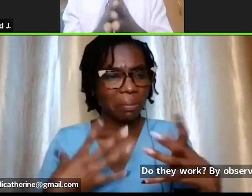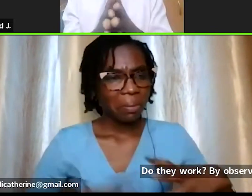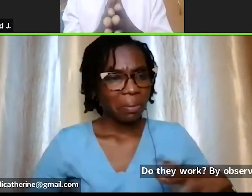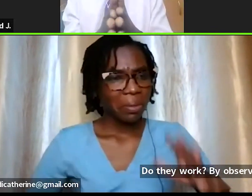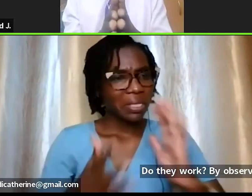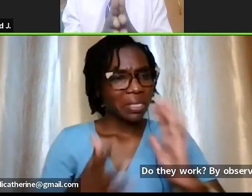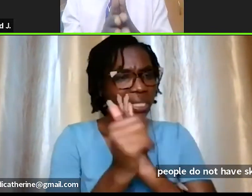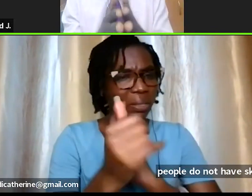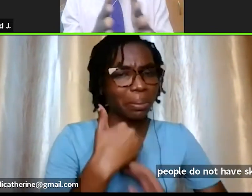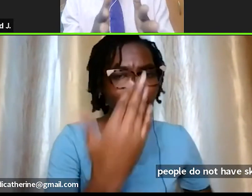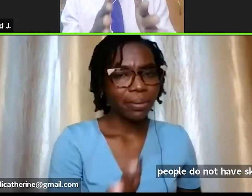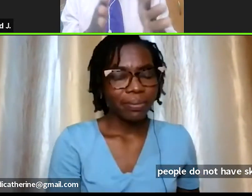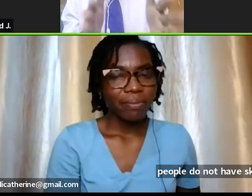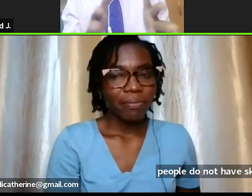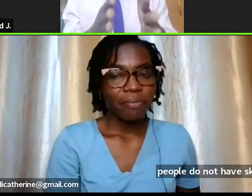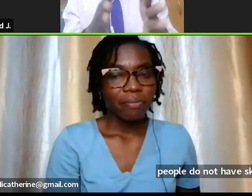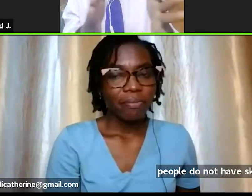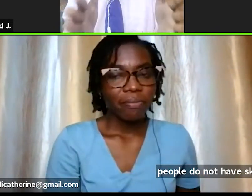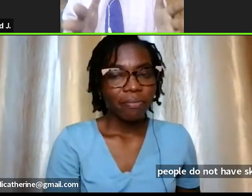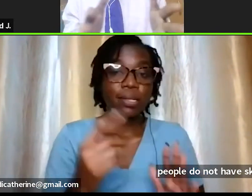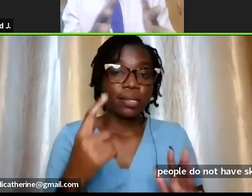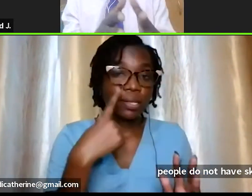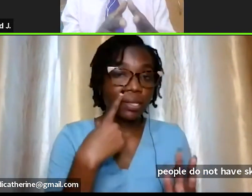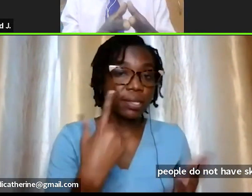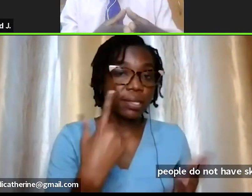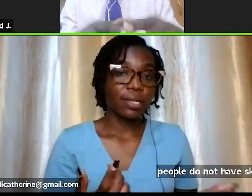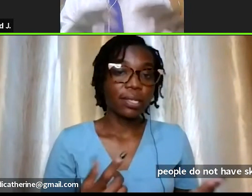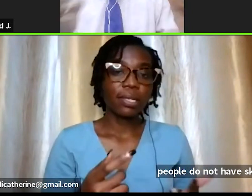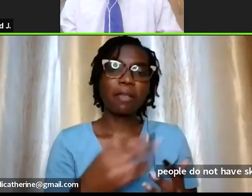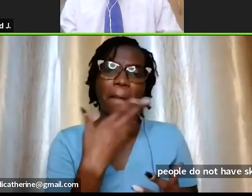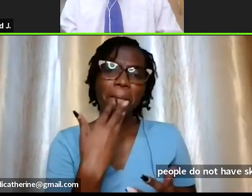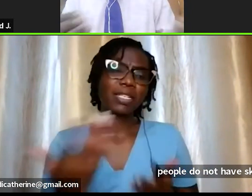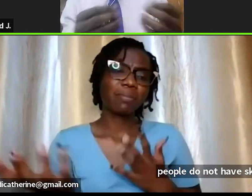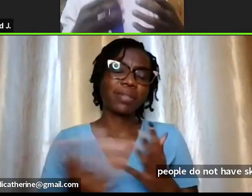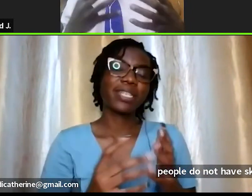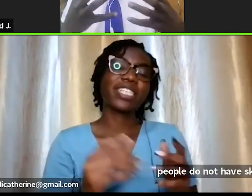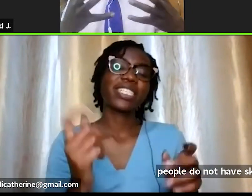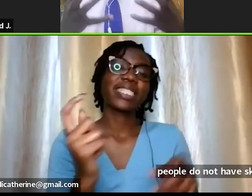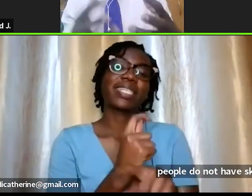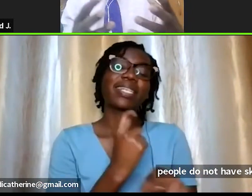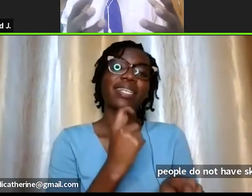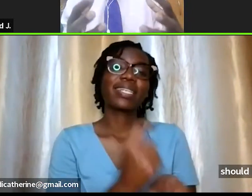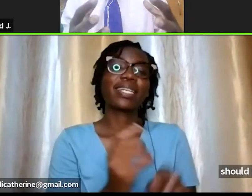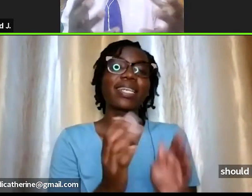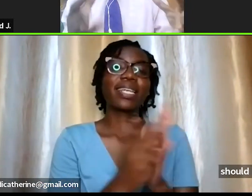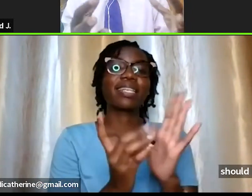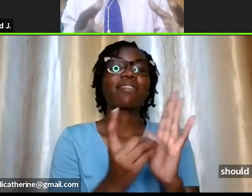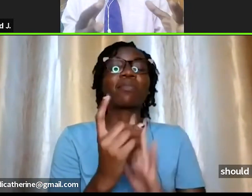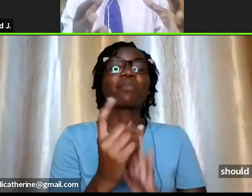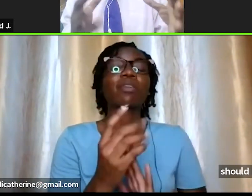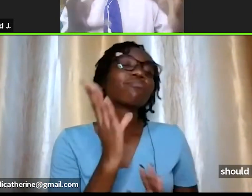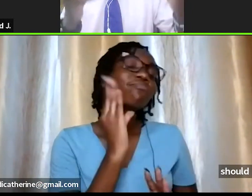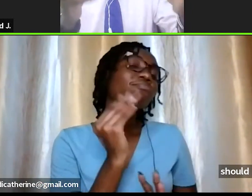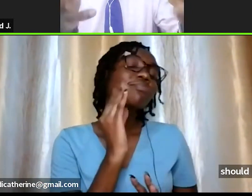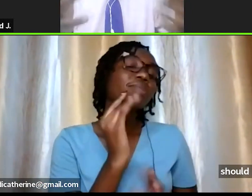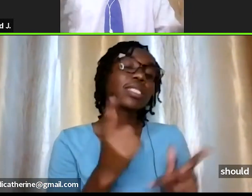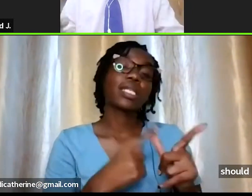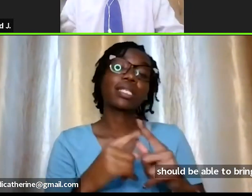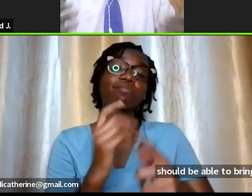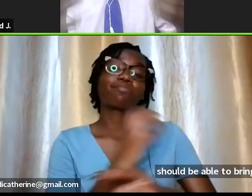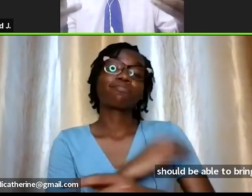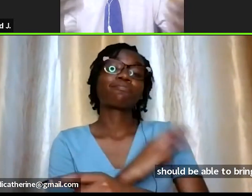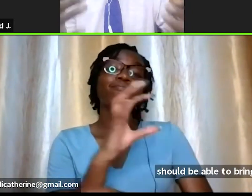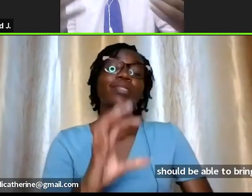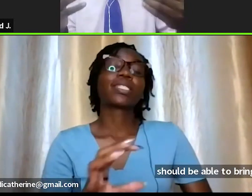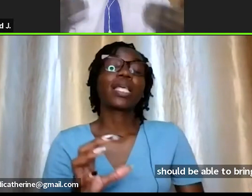you decide that you should be able to bring a training and development expert so that they can be able to equip these employees. But before